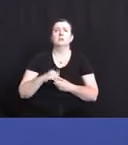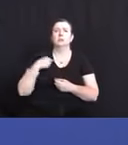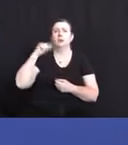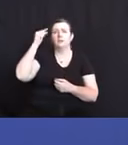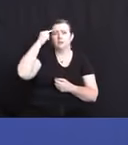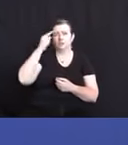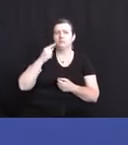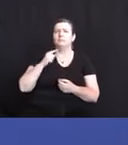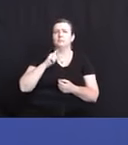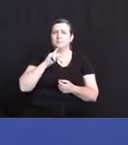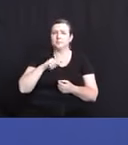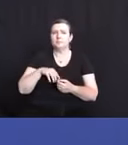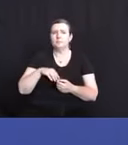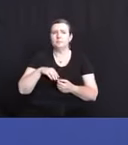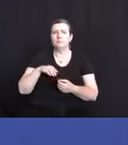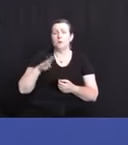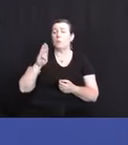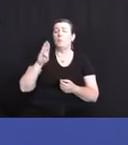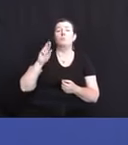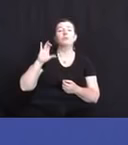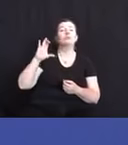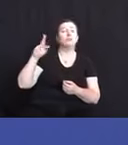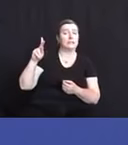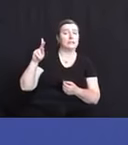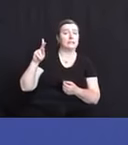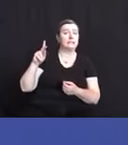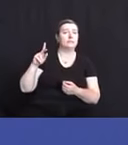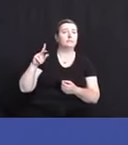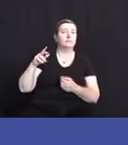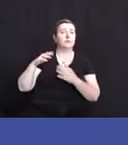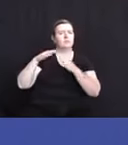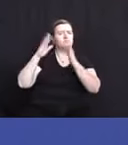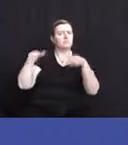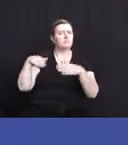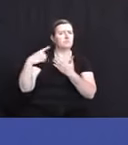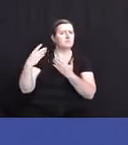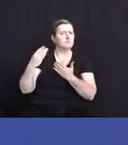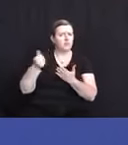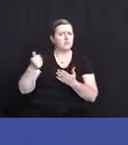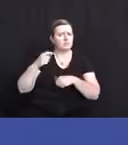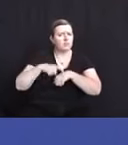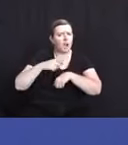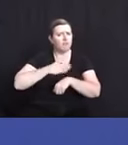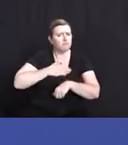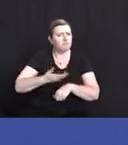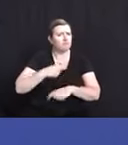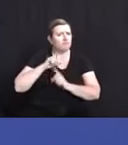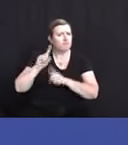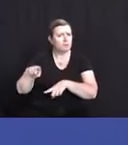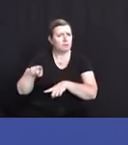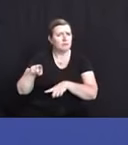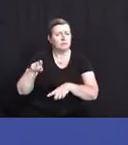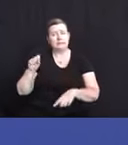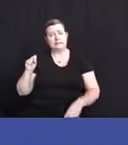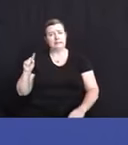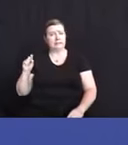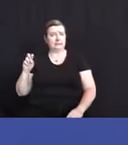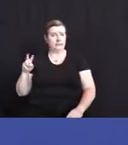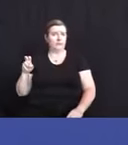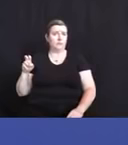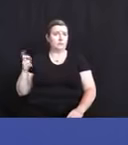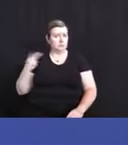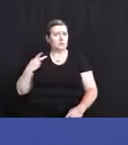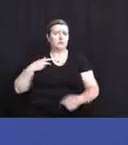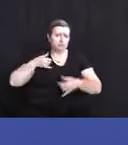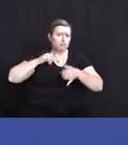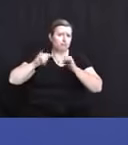in his living room on multiple occasions. I will admit to that. And Steve and I have knocked a few back over the past several years.